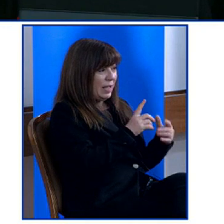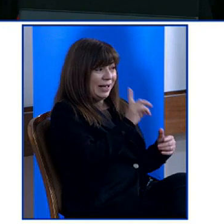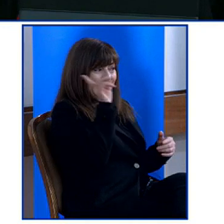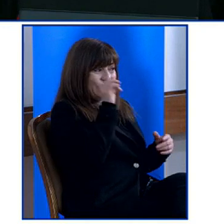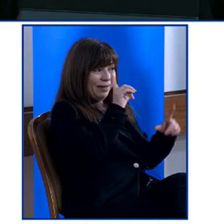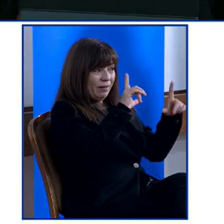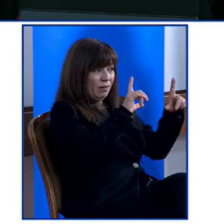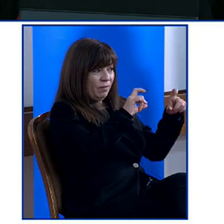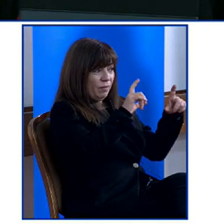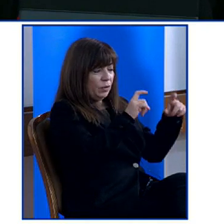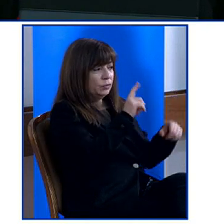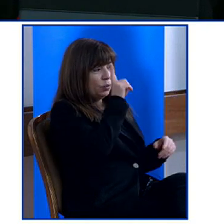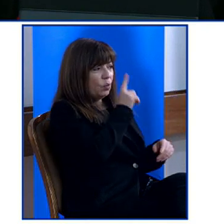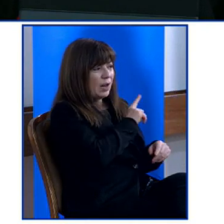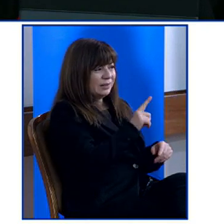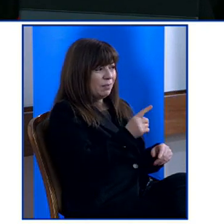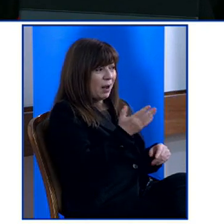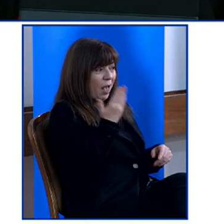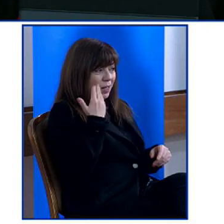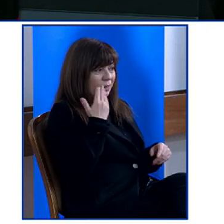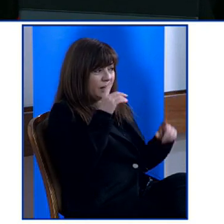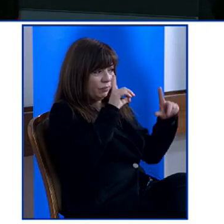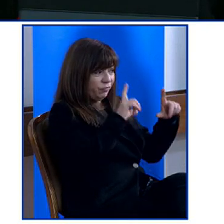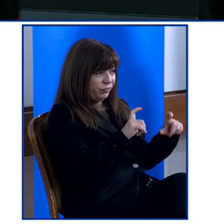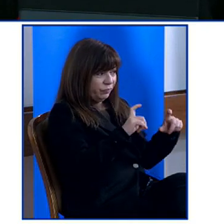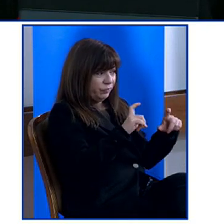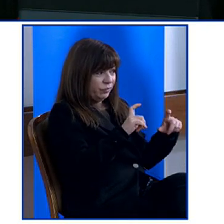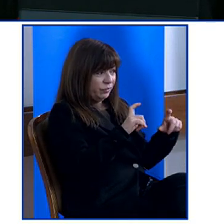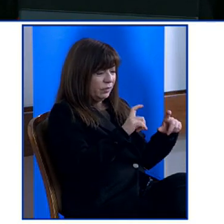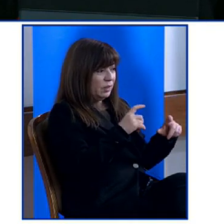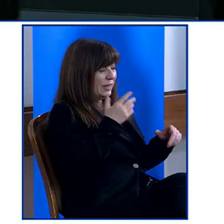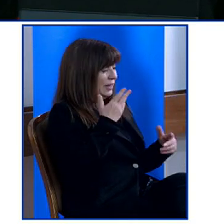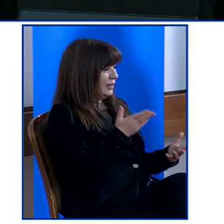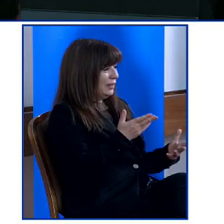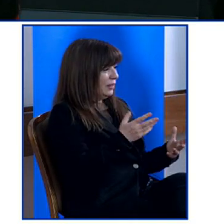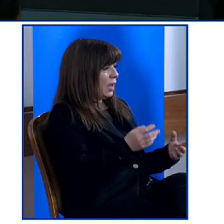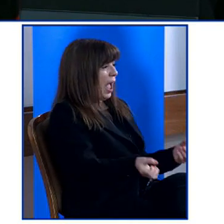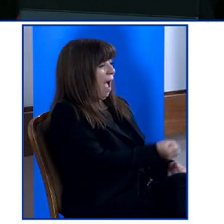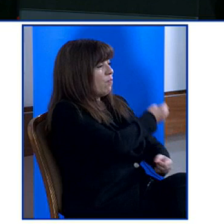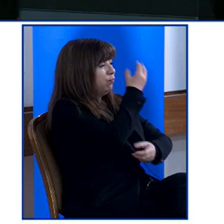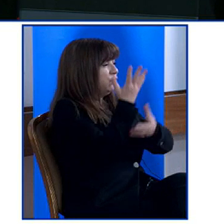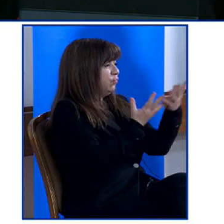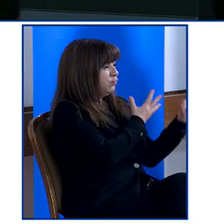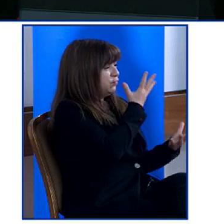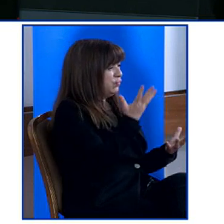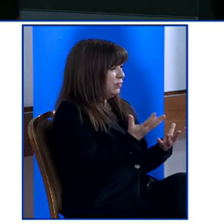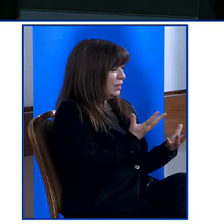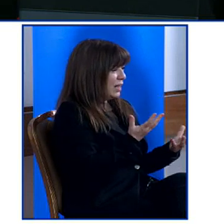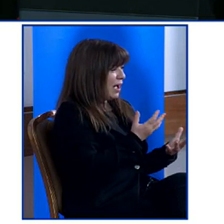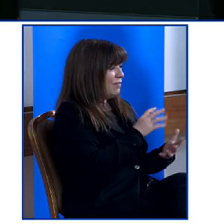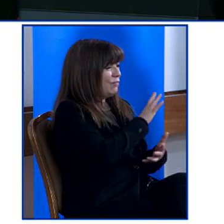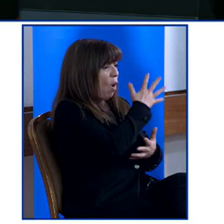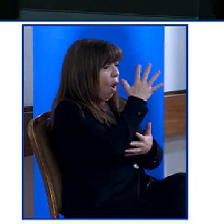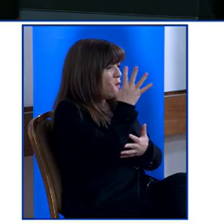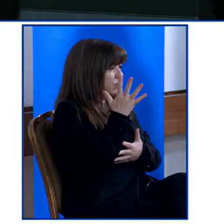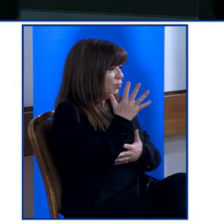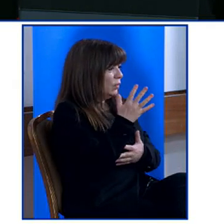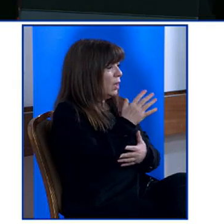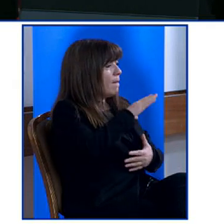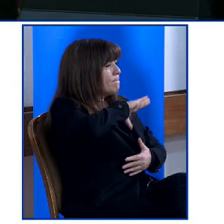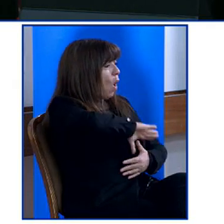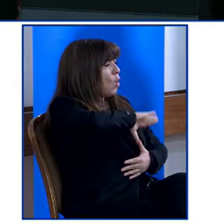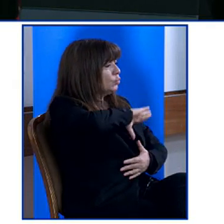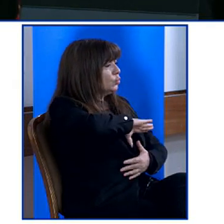ago, and this is raging wildfires in Portugal. So far this year, there have been wildfires